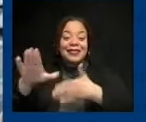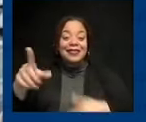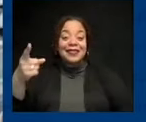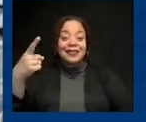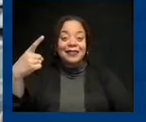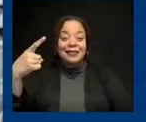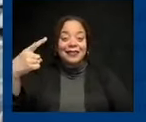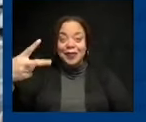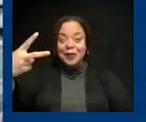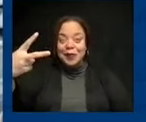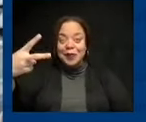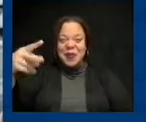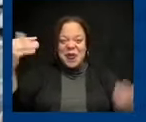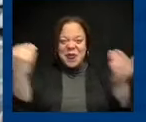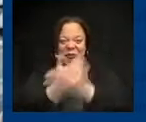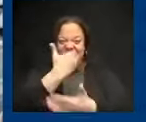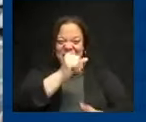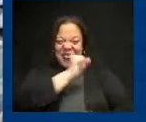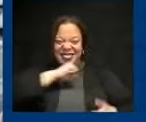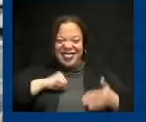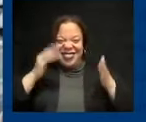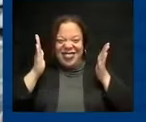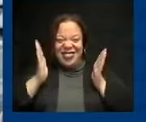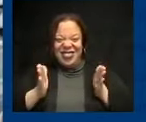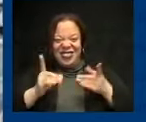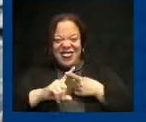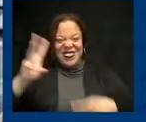Washington, was it a waste of our time?